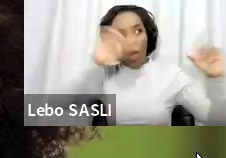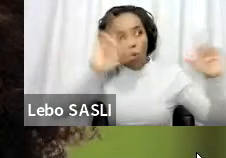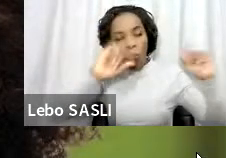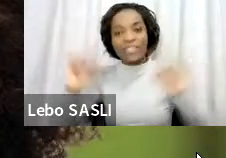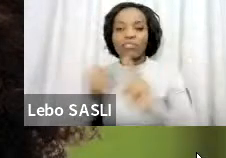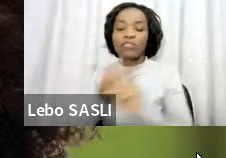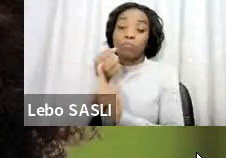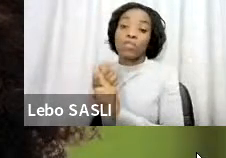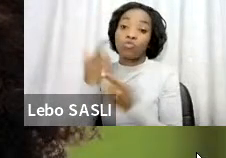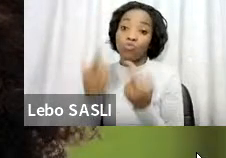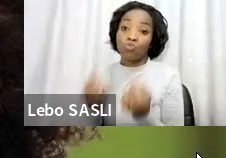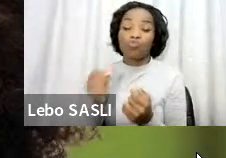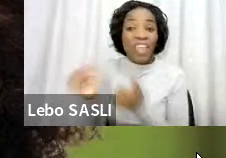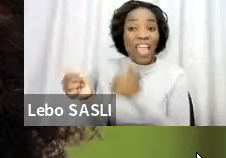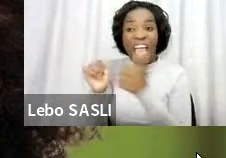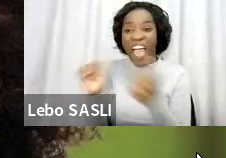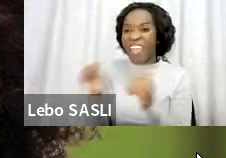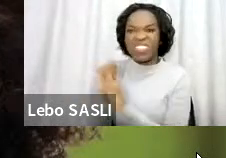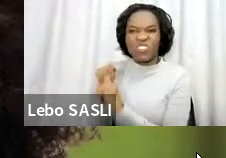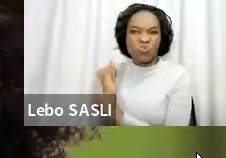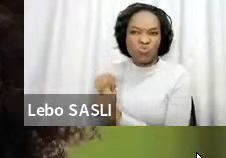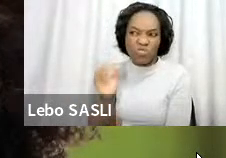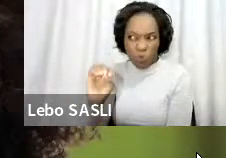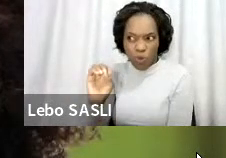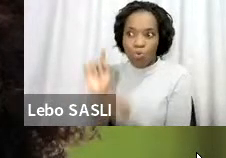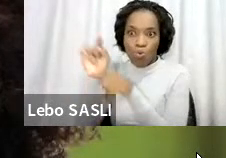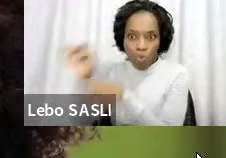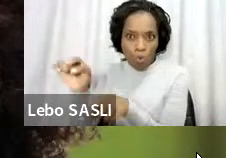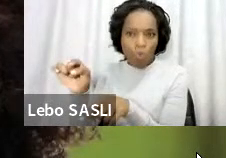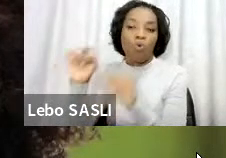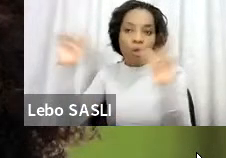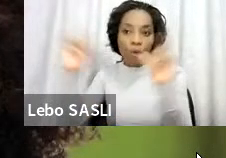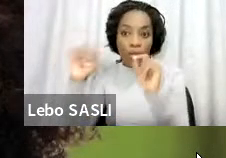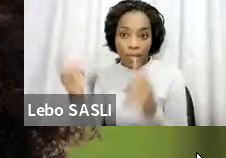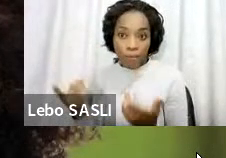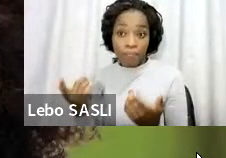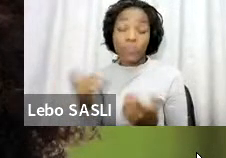other, institutions. Now, these are important,